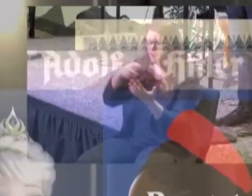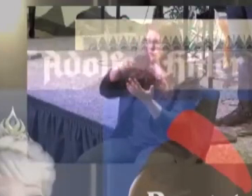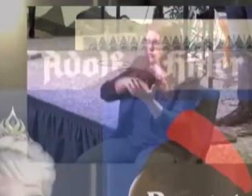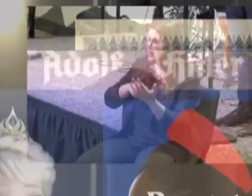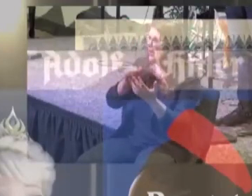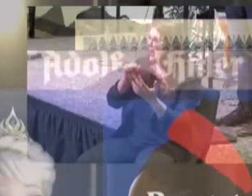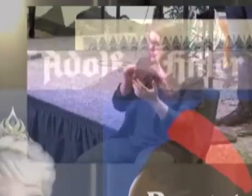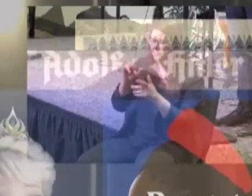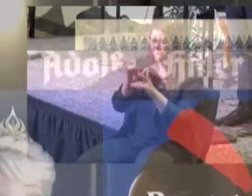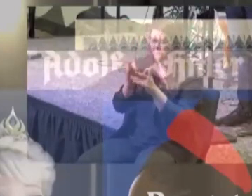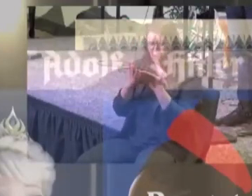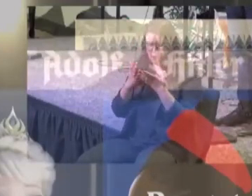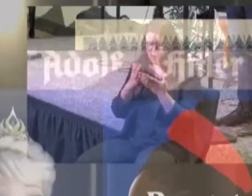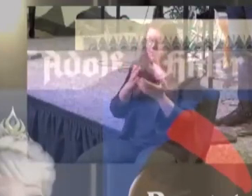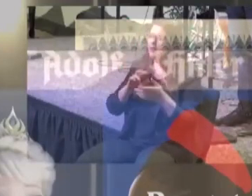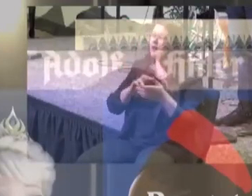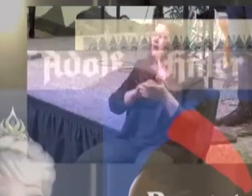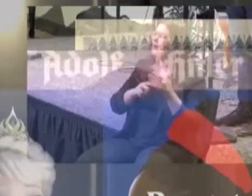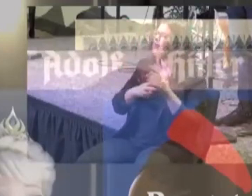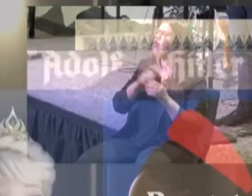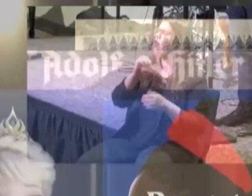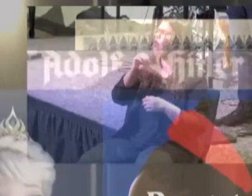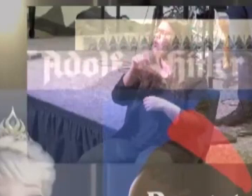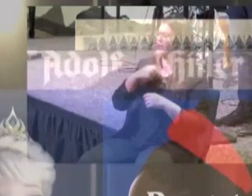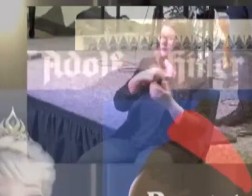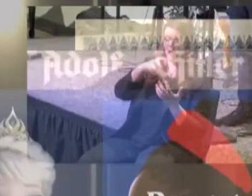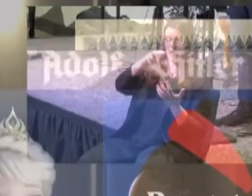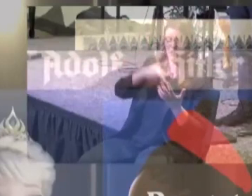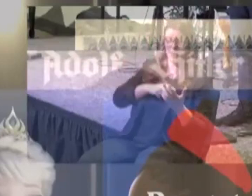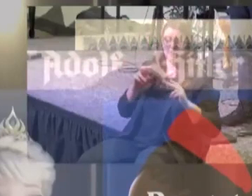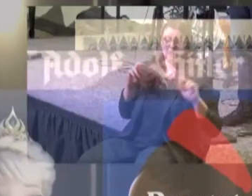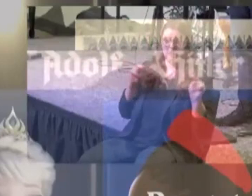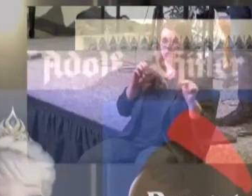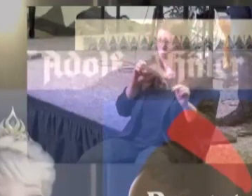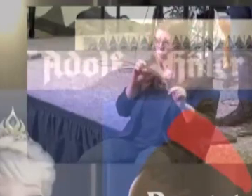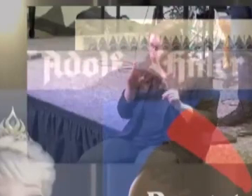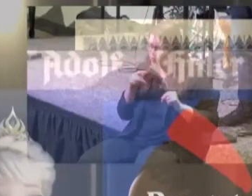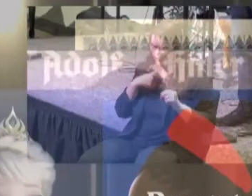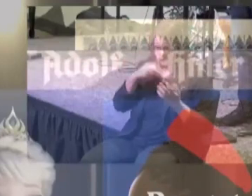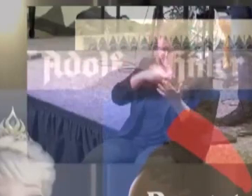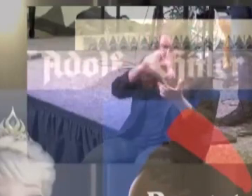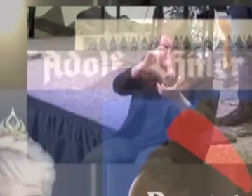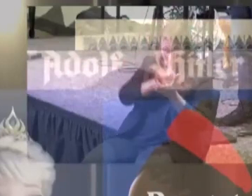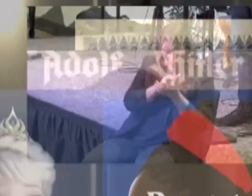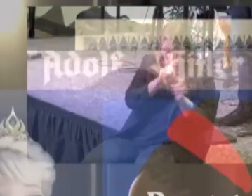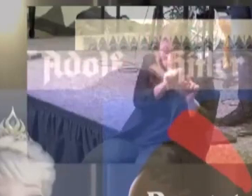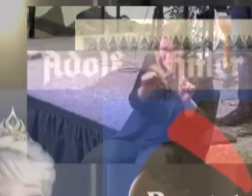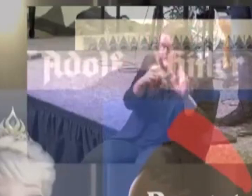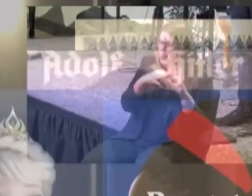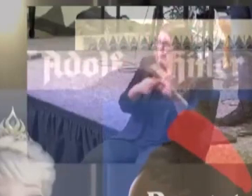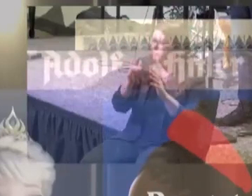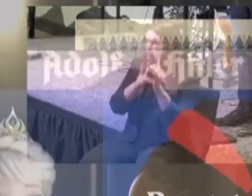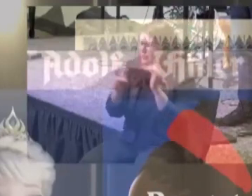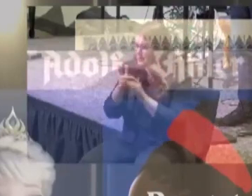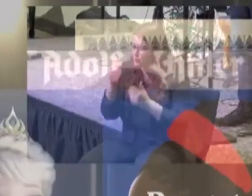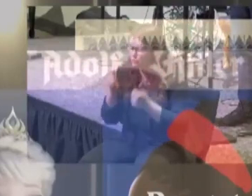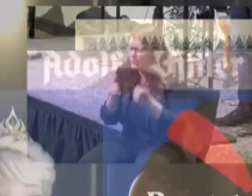with a Christocentric, Christotelic, or a similar hermeneutic, which may often result in